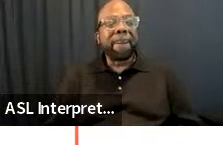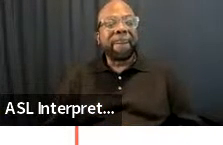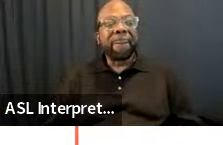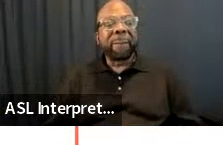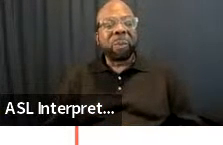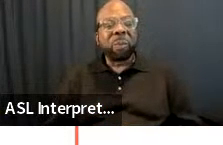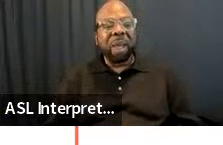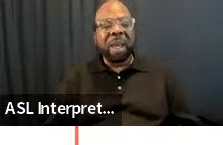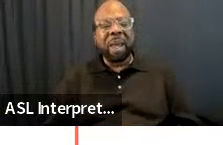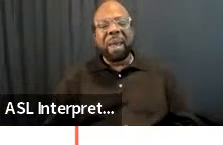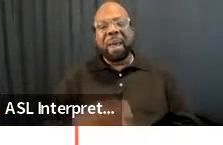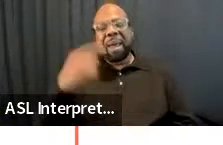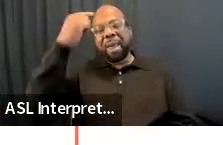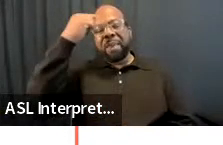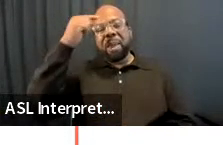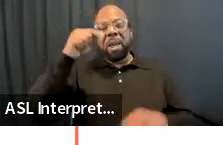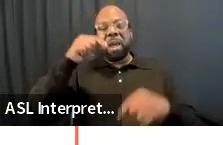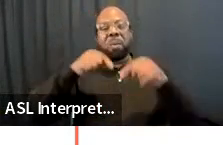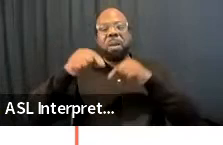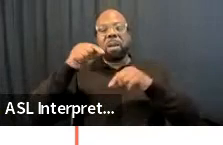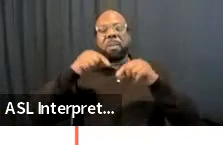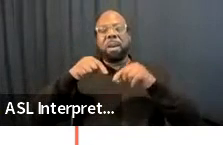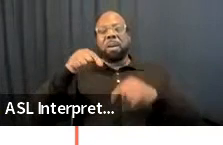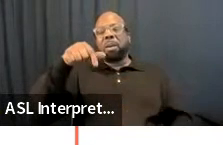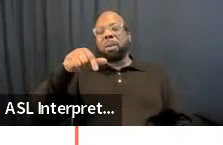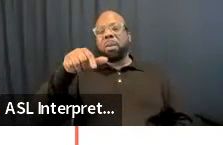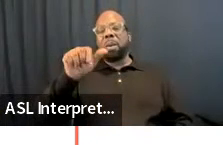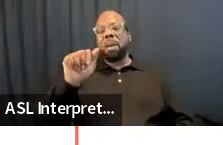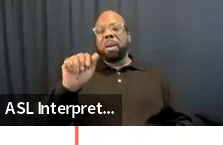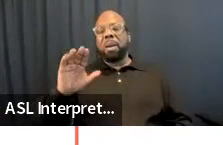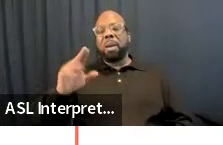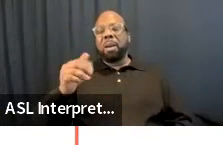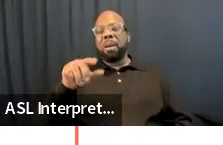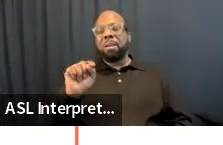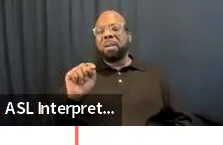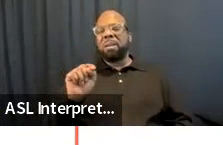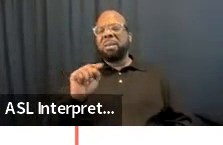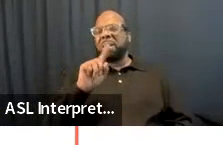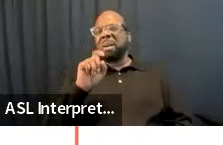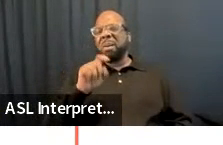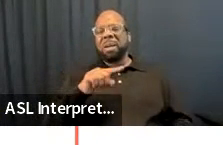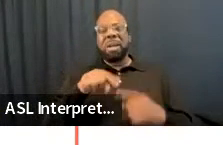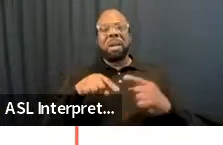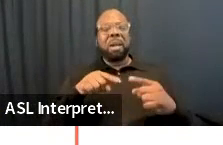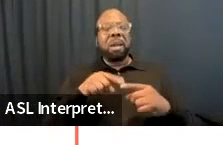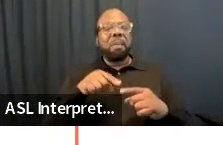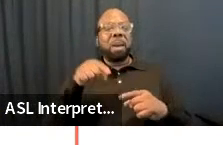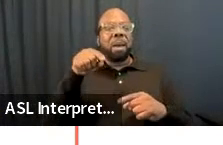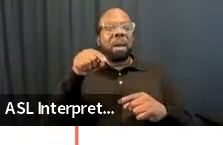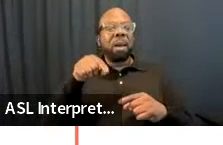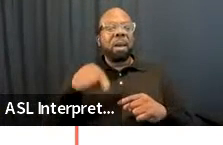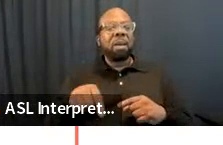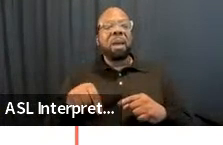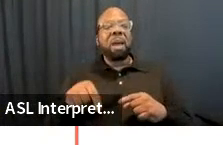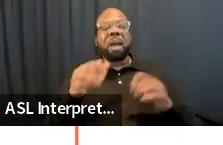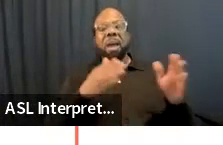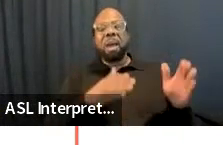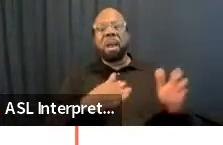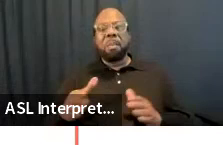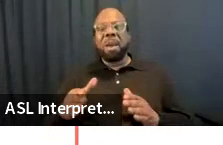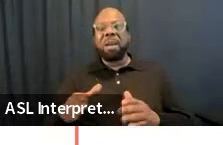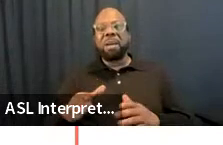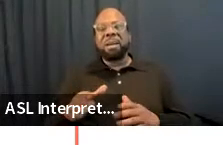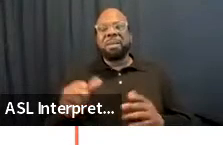All right, so I think we'll go back to the Q&A chat. There's a question about, do these initiatives around adaptive reuse